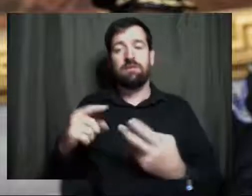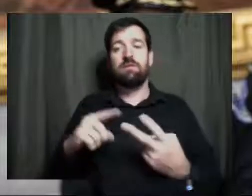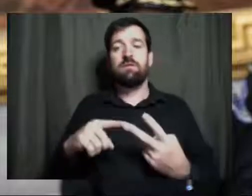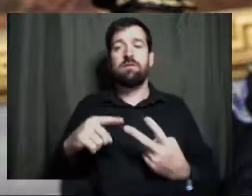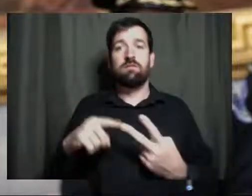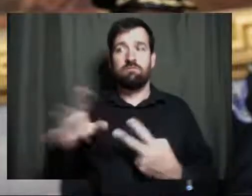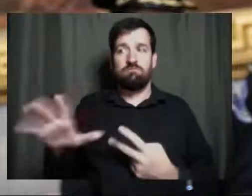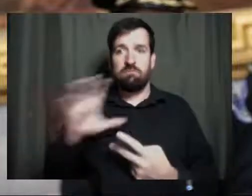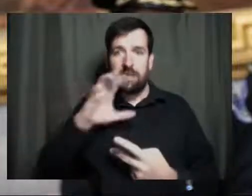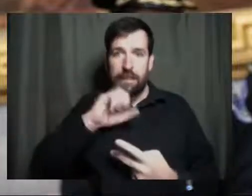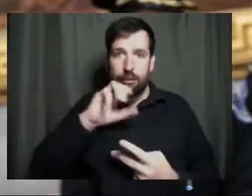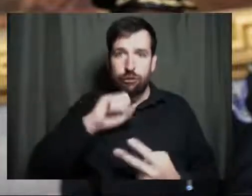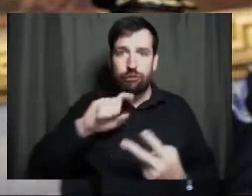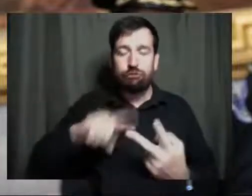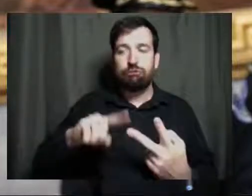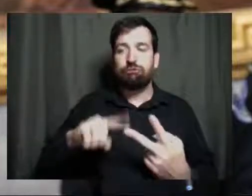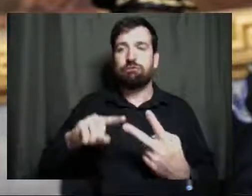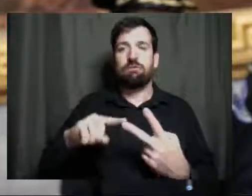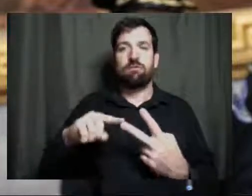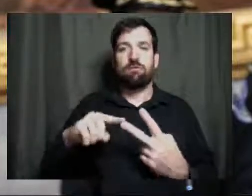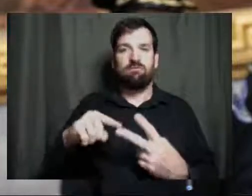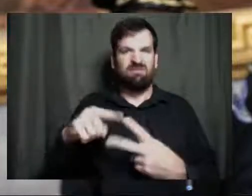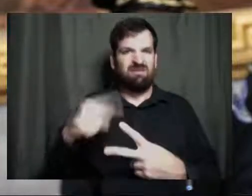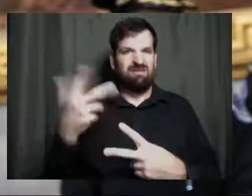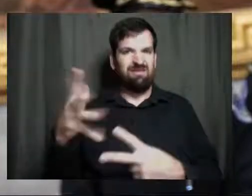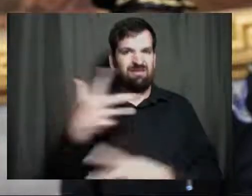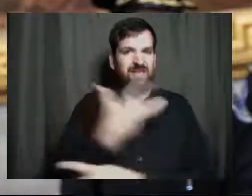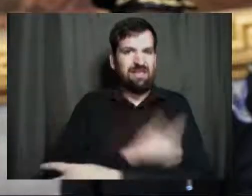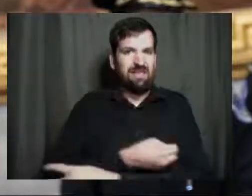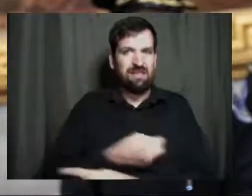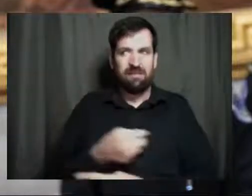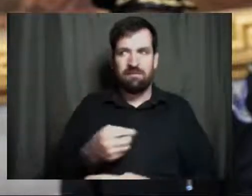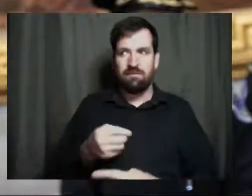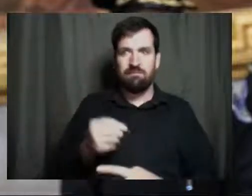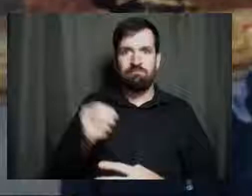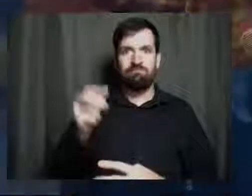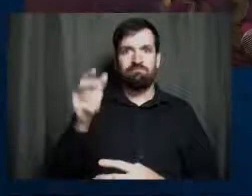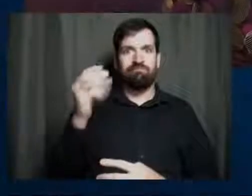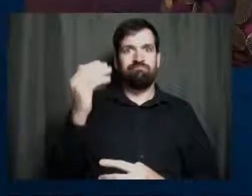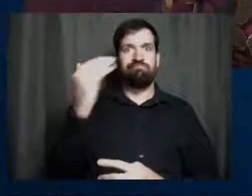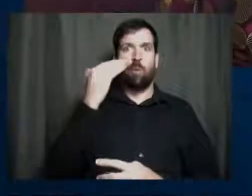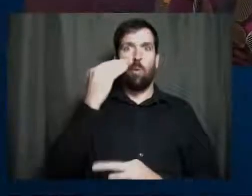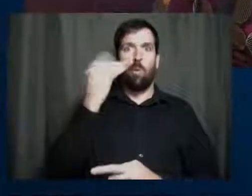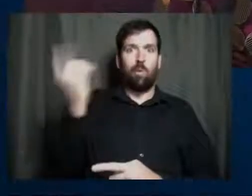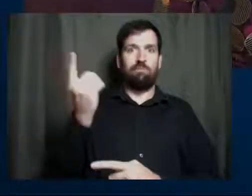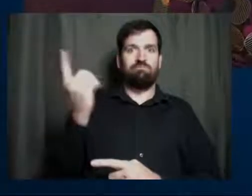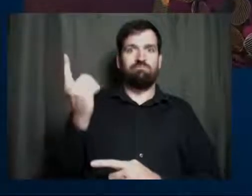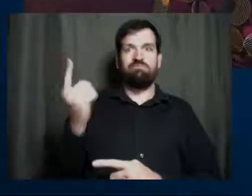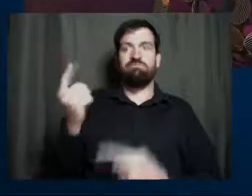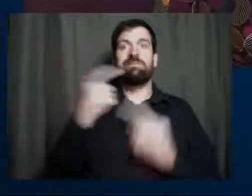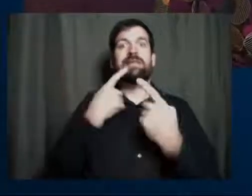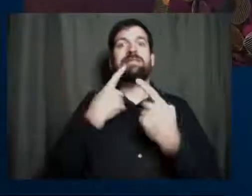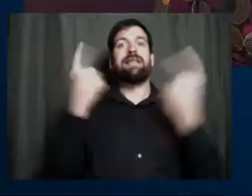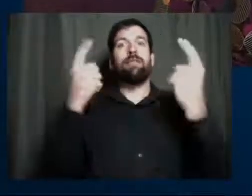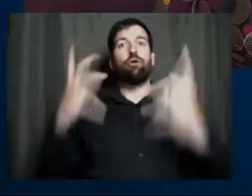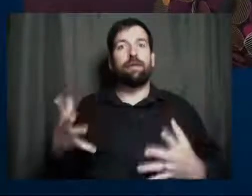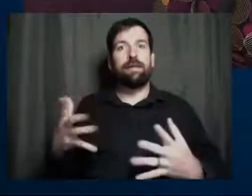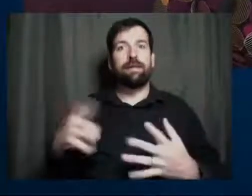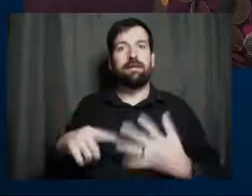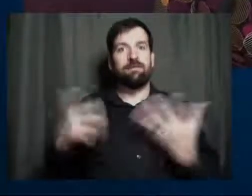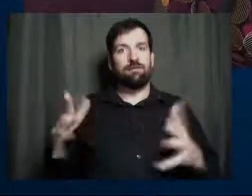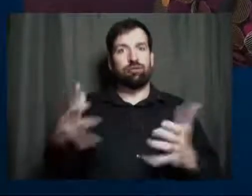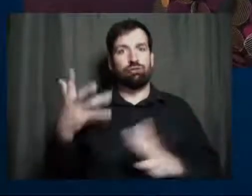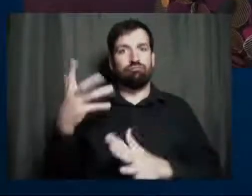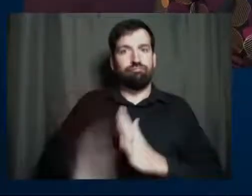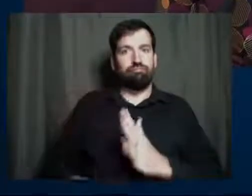his vaccination status into account. I think when we hear of someone we all know of, a celebrity passing away of COVID, it